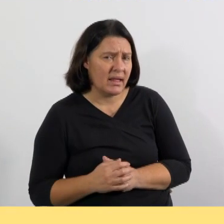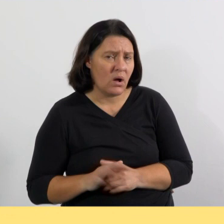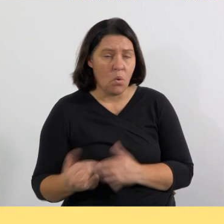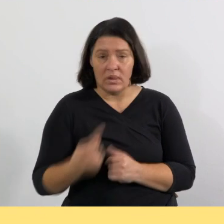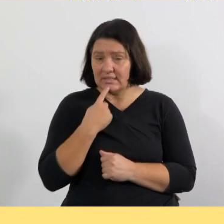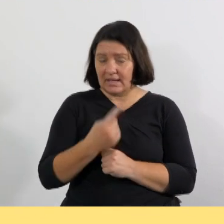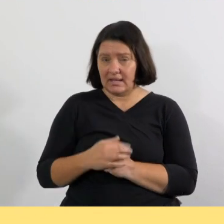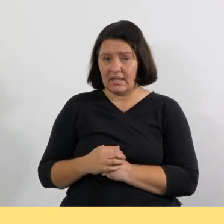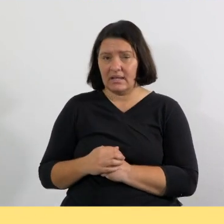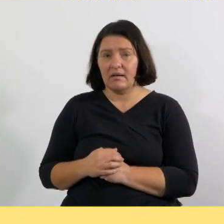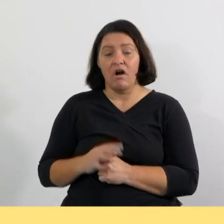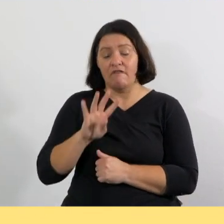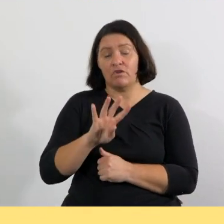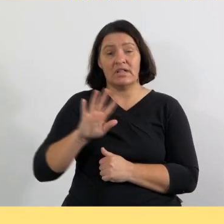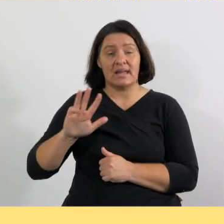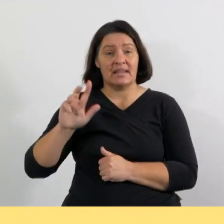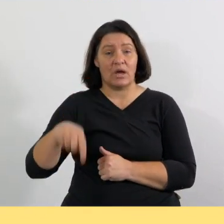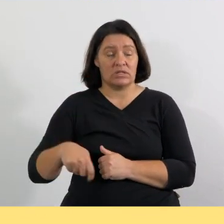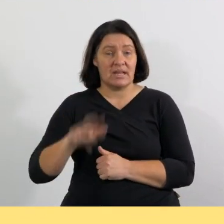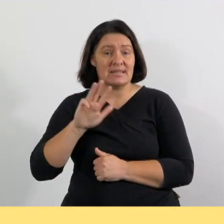paid, we will now say, of the